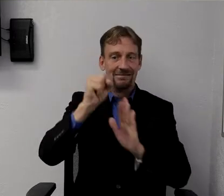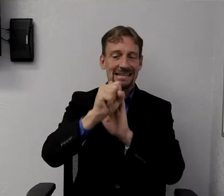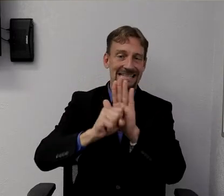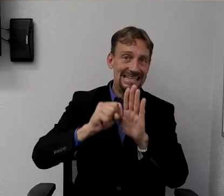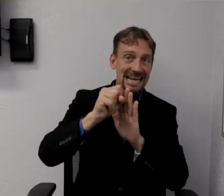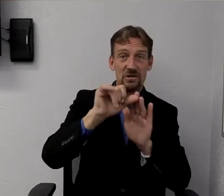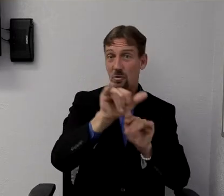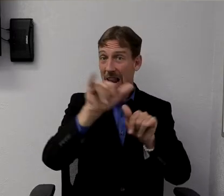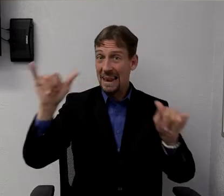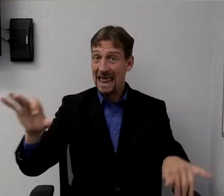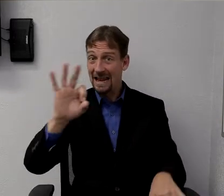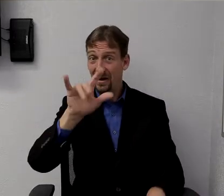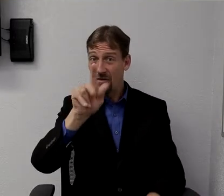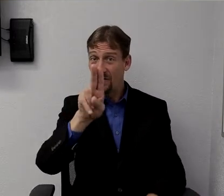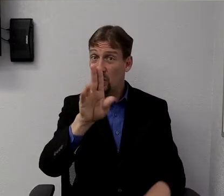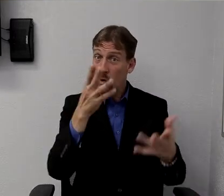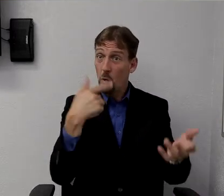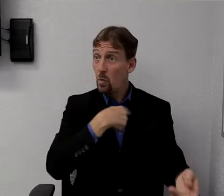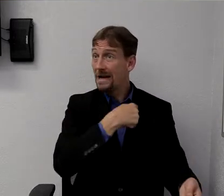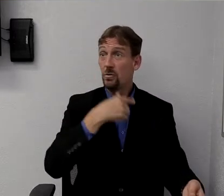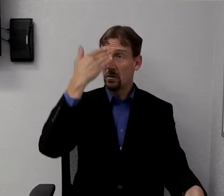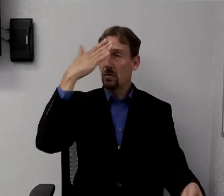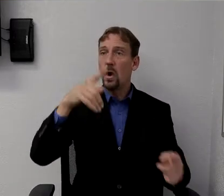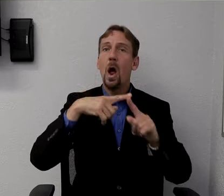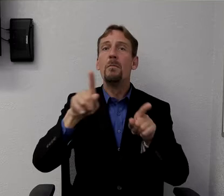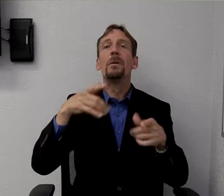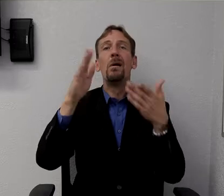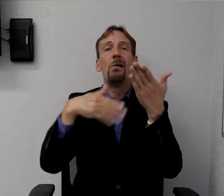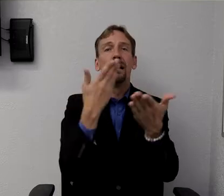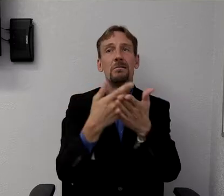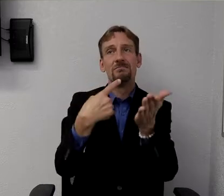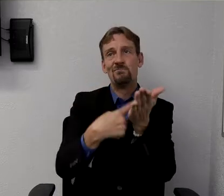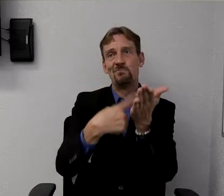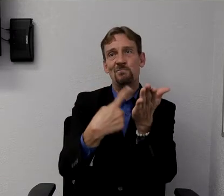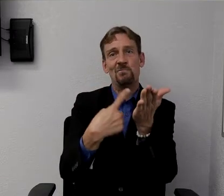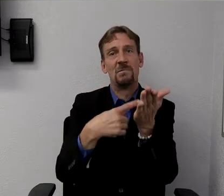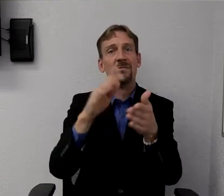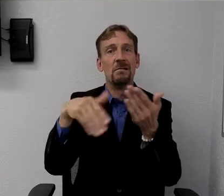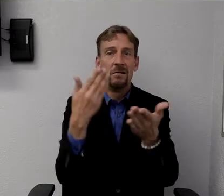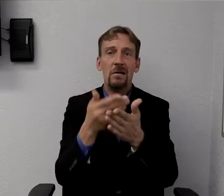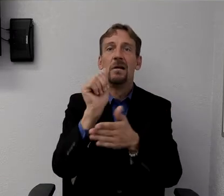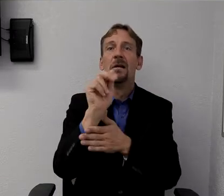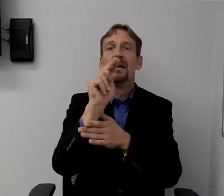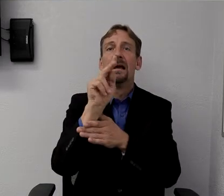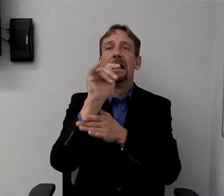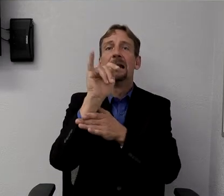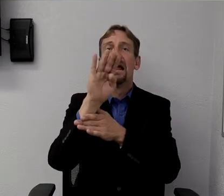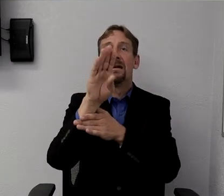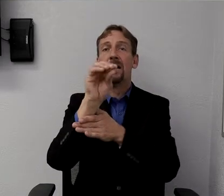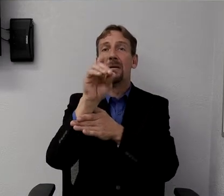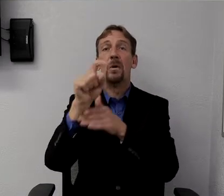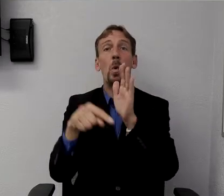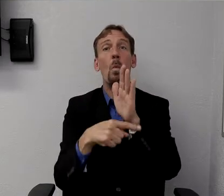virus like the flu. But just the whole discussion around antibodies would suggest that once